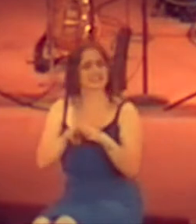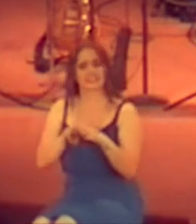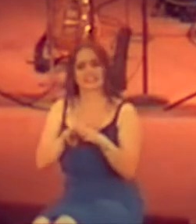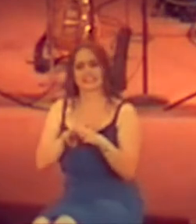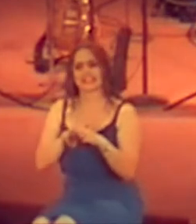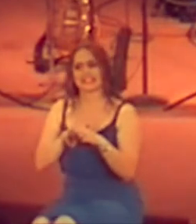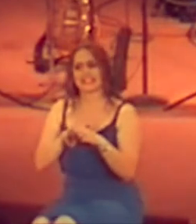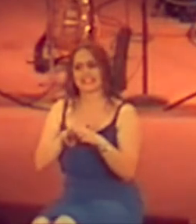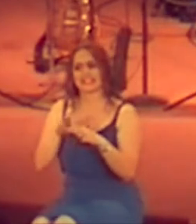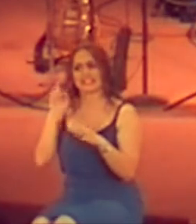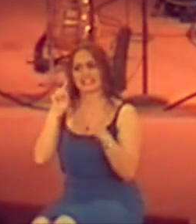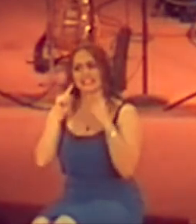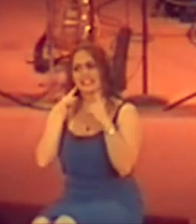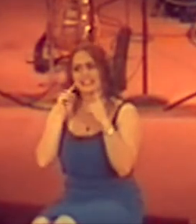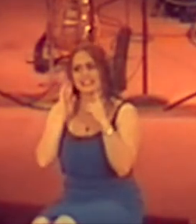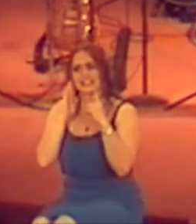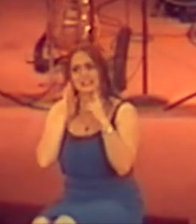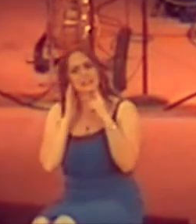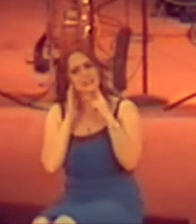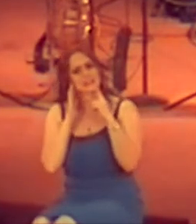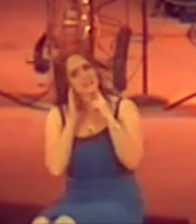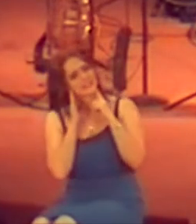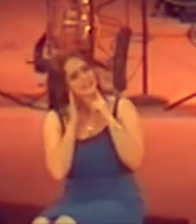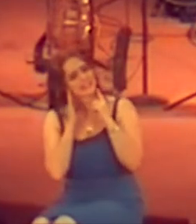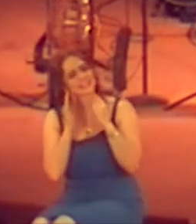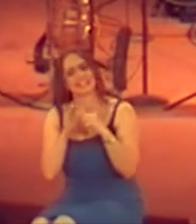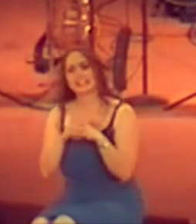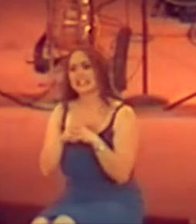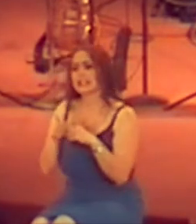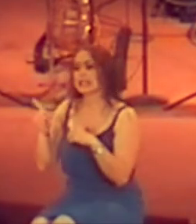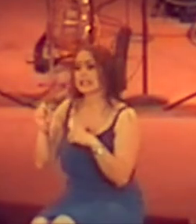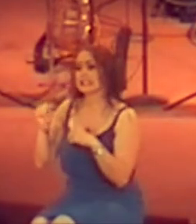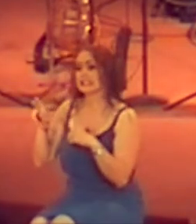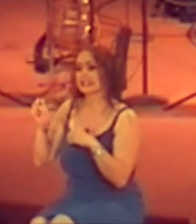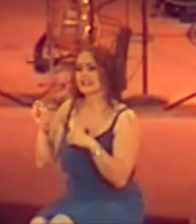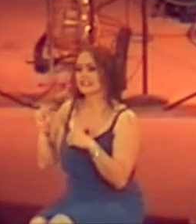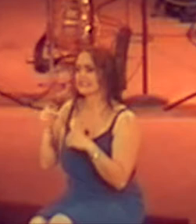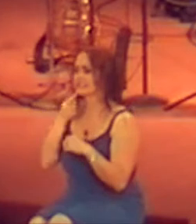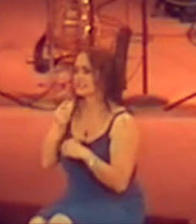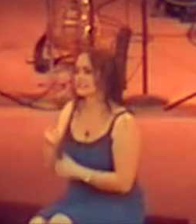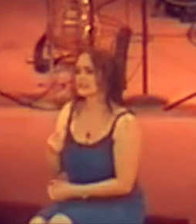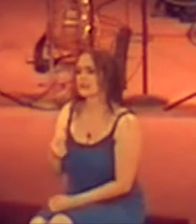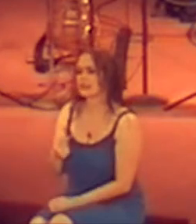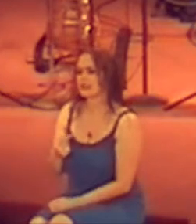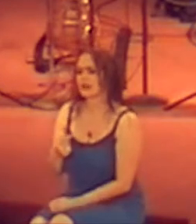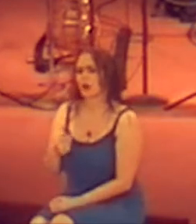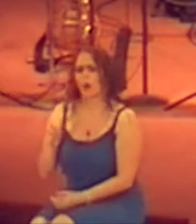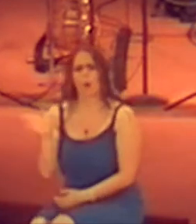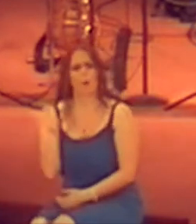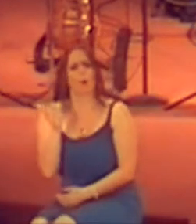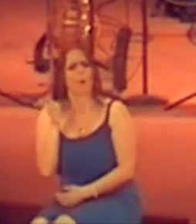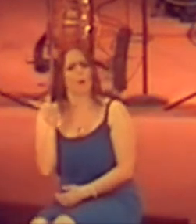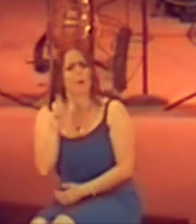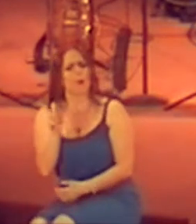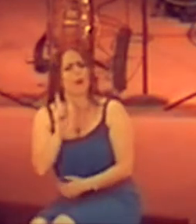You know, I'm like this, you know, turning my head already. And Devin says, hey, where'd your eyes go? And I'm like, oh, dang it,